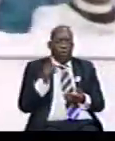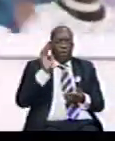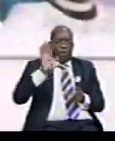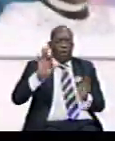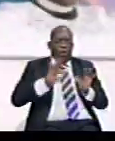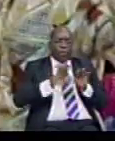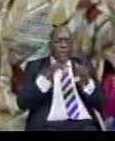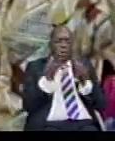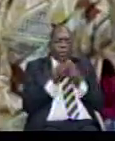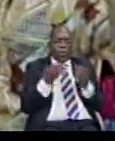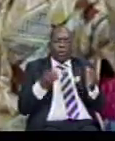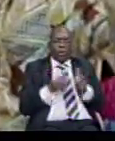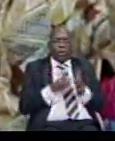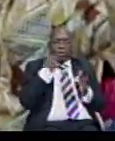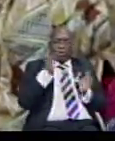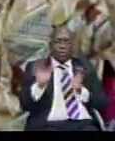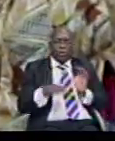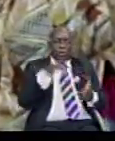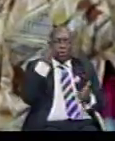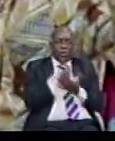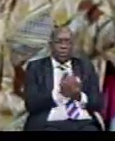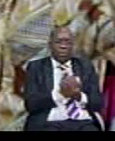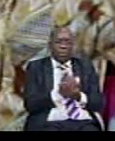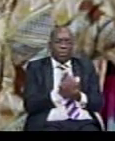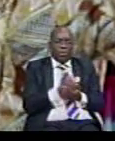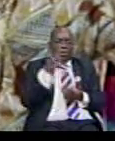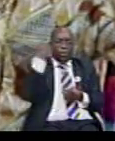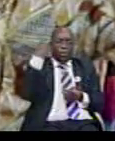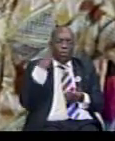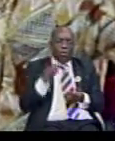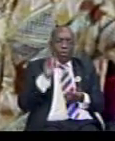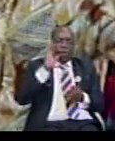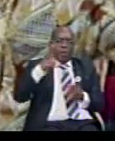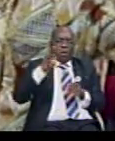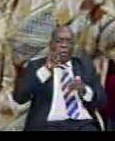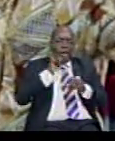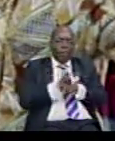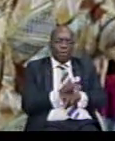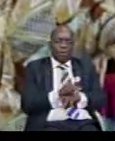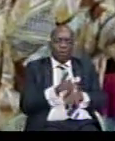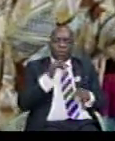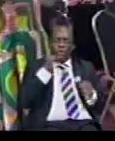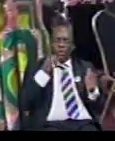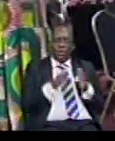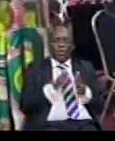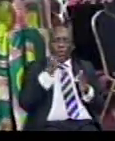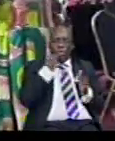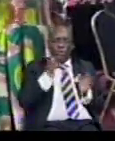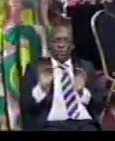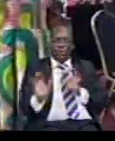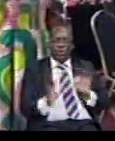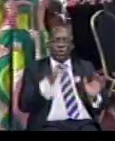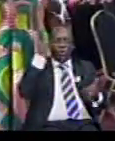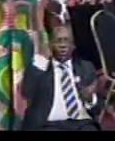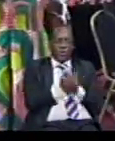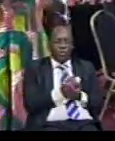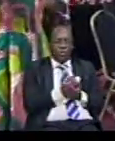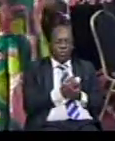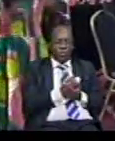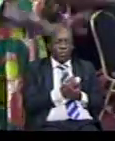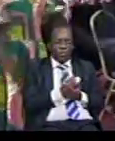is done. For your ministry, it is done.